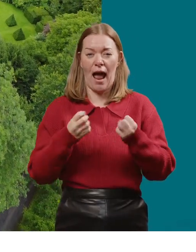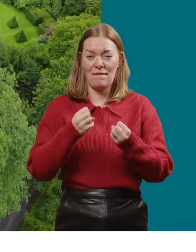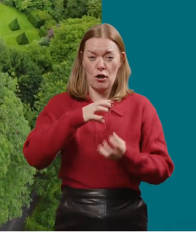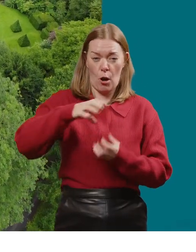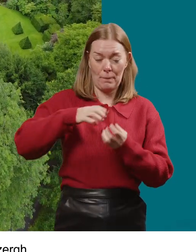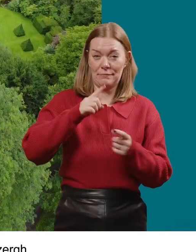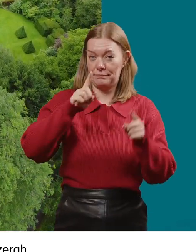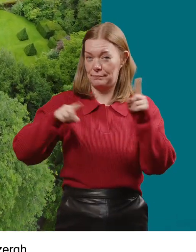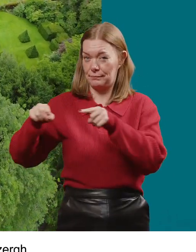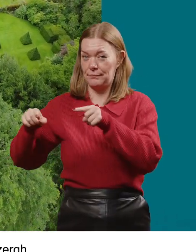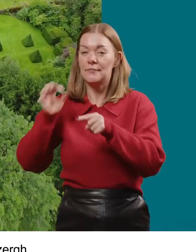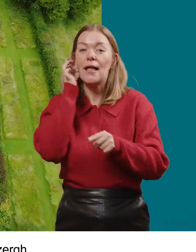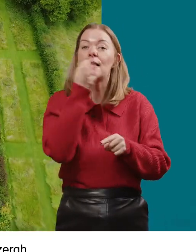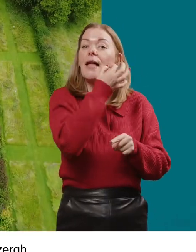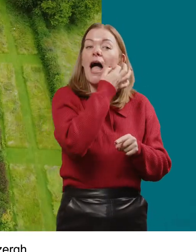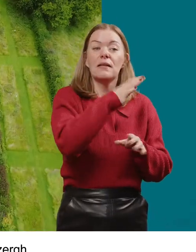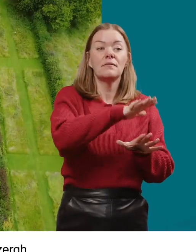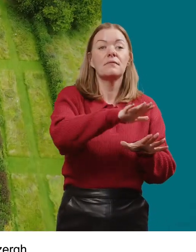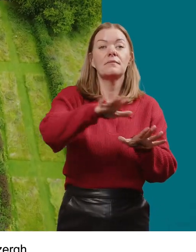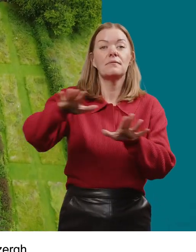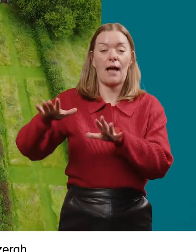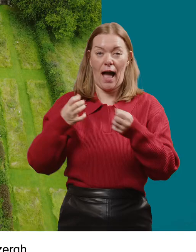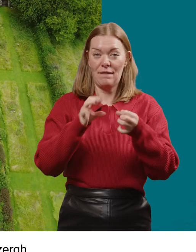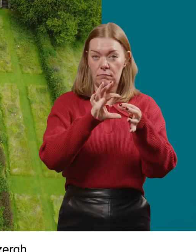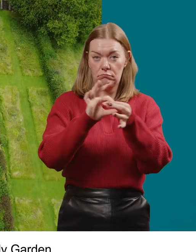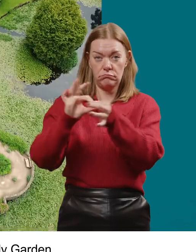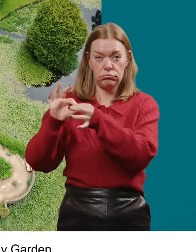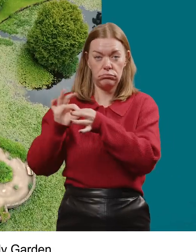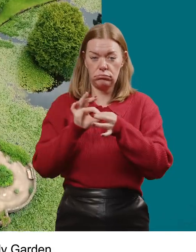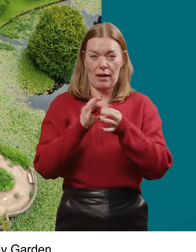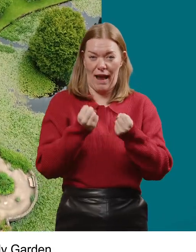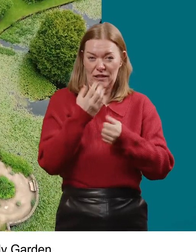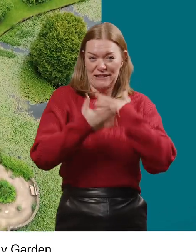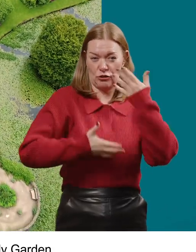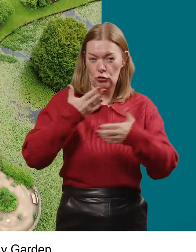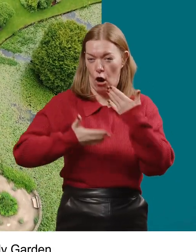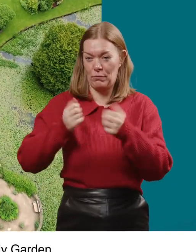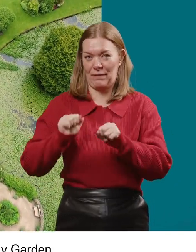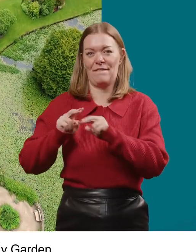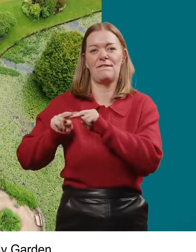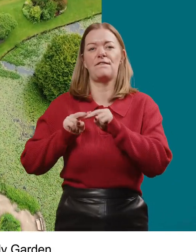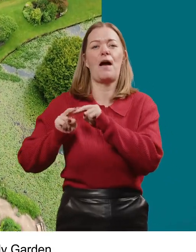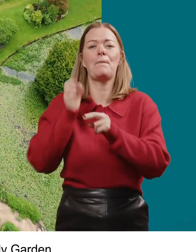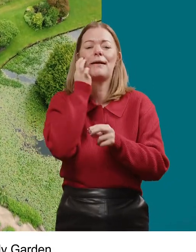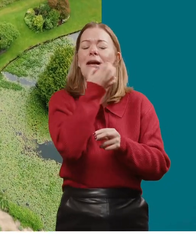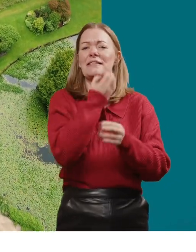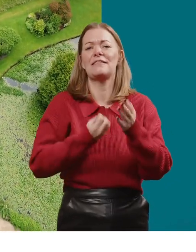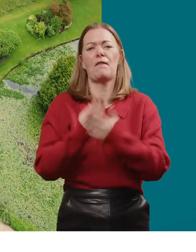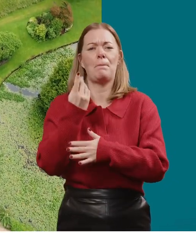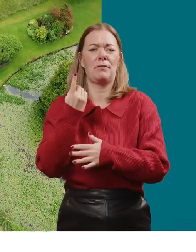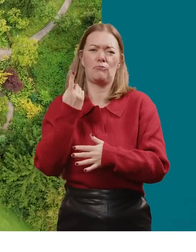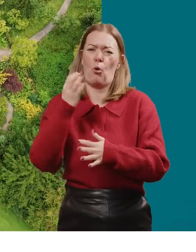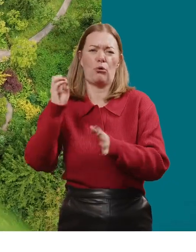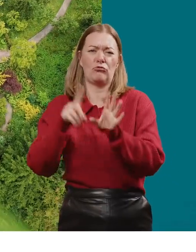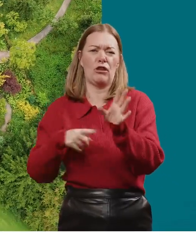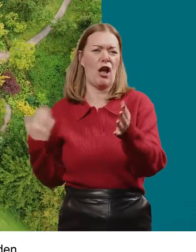Complex and varied, the garden areas at Sizergh are interlinked, and together they tell the story of the family garden which has developed over hundreds